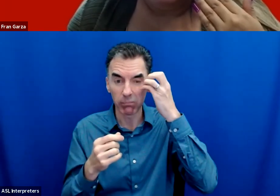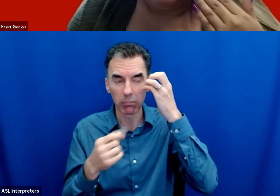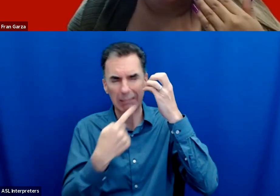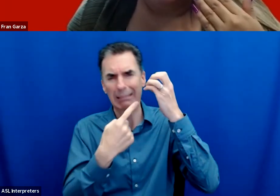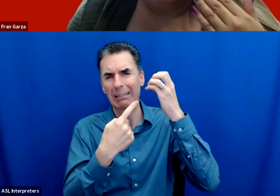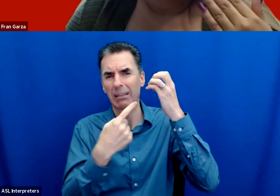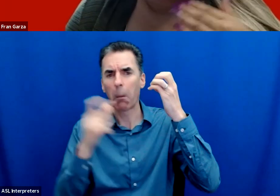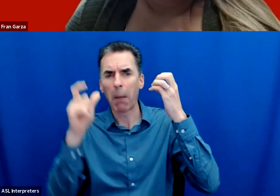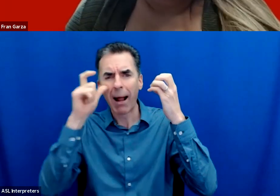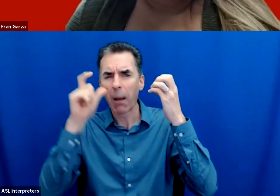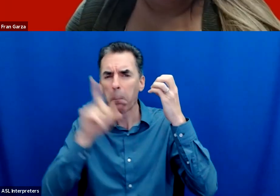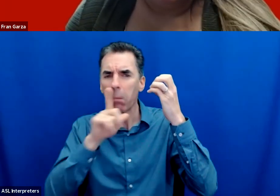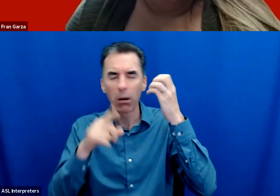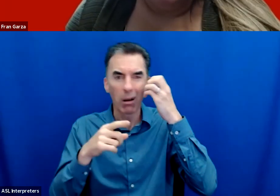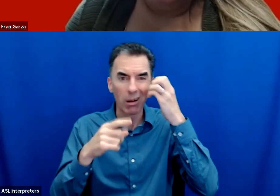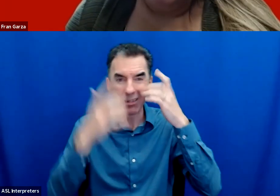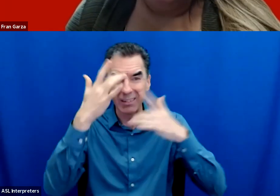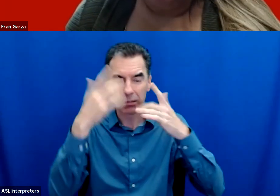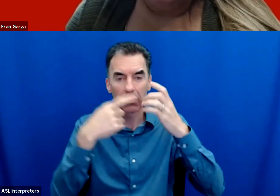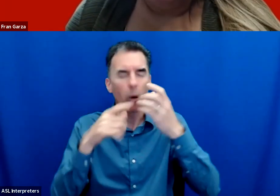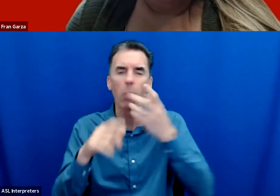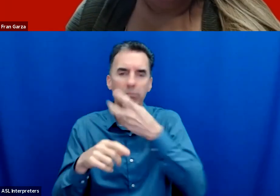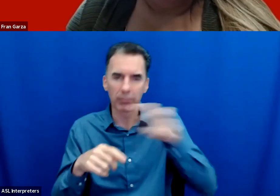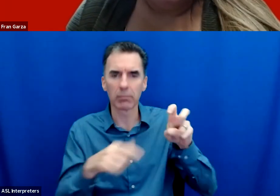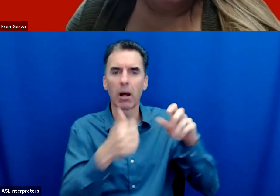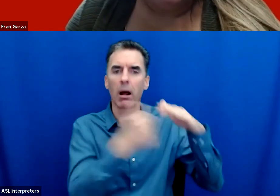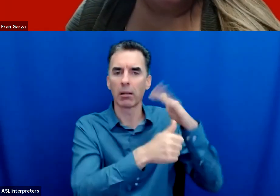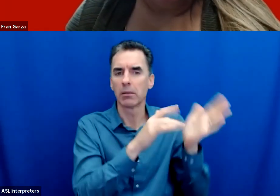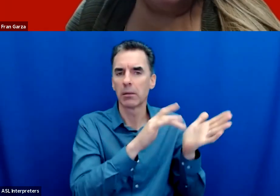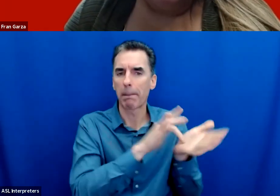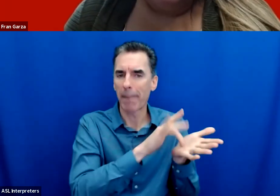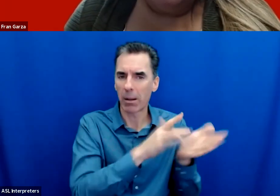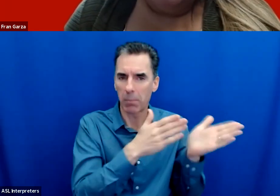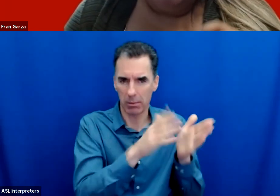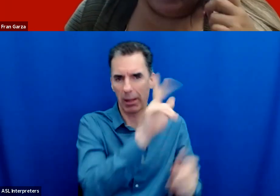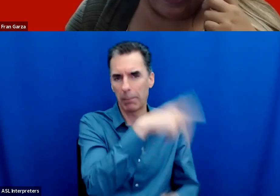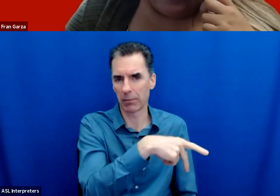in to be seen for, that actually is going to run through your medical plan. So that will be Kaiser.